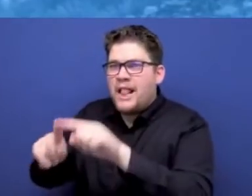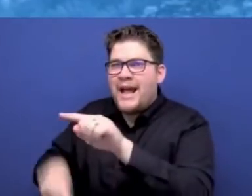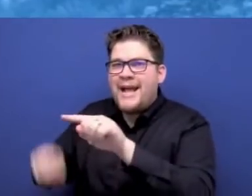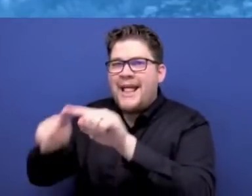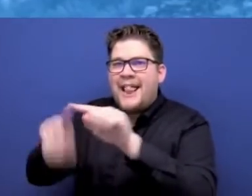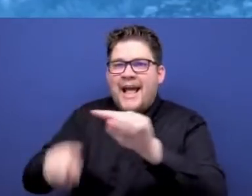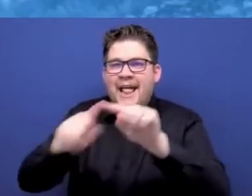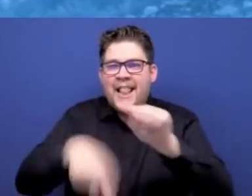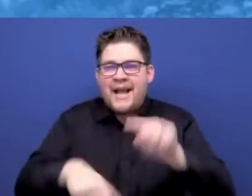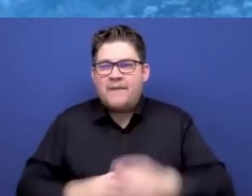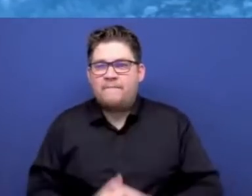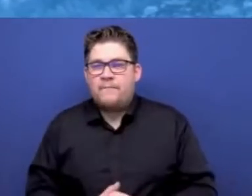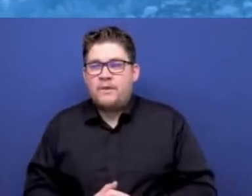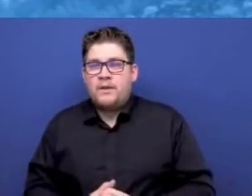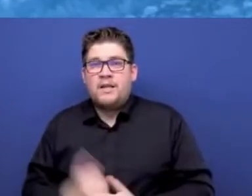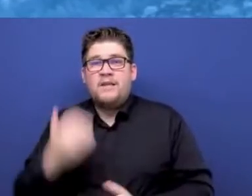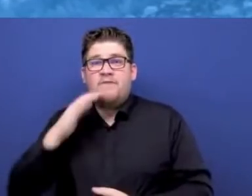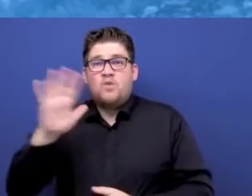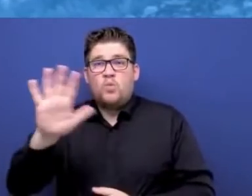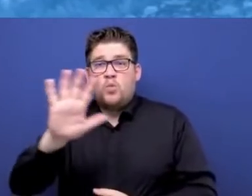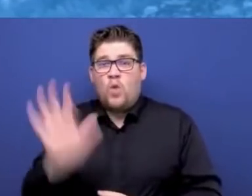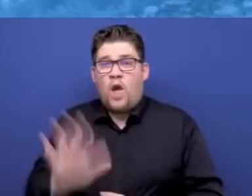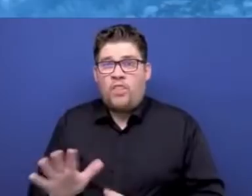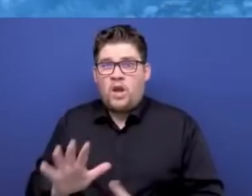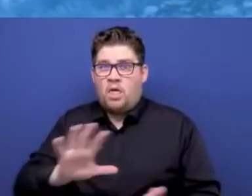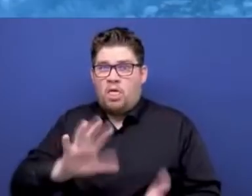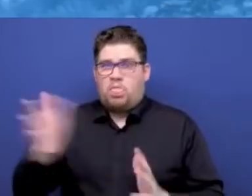lightning, and with or without